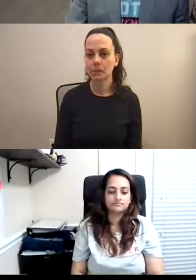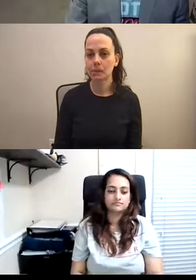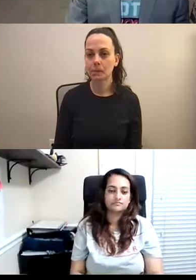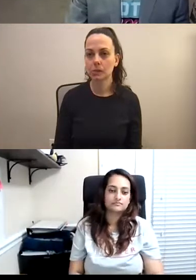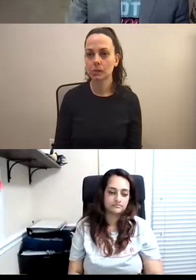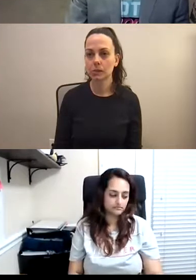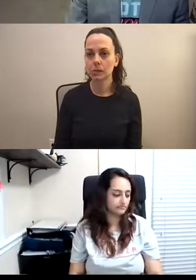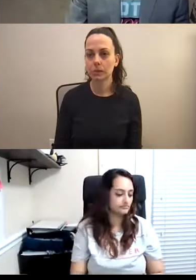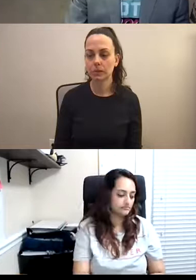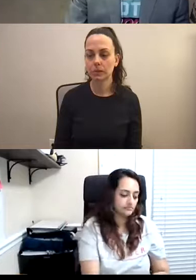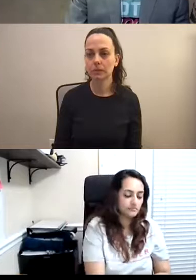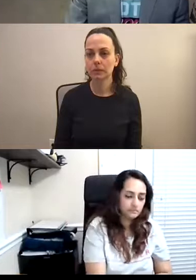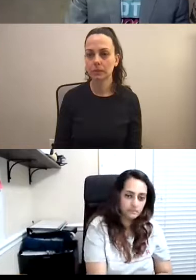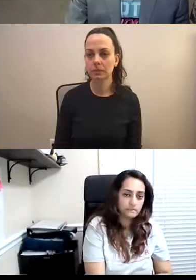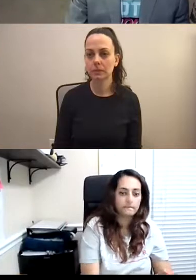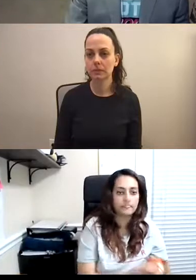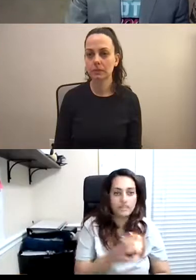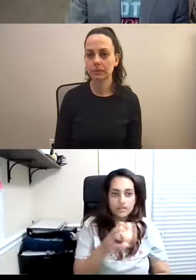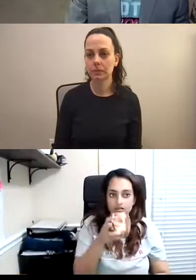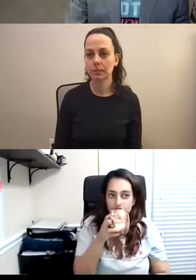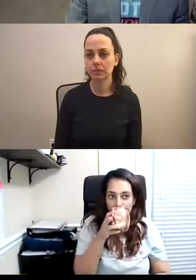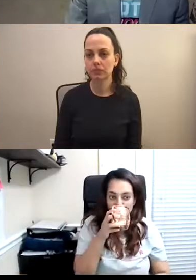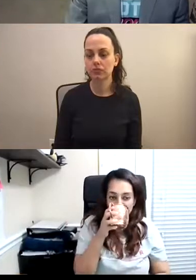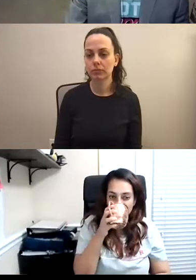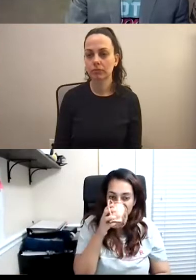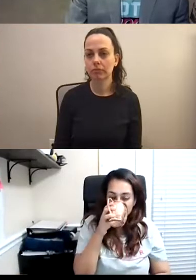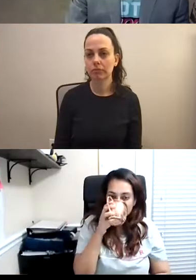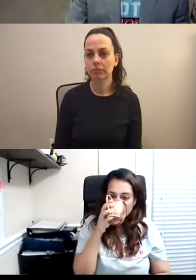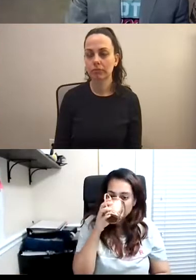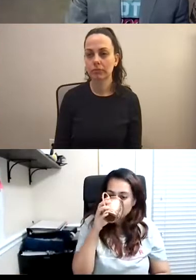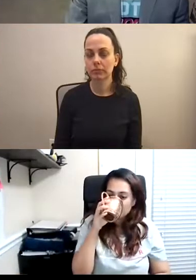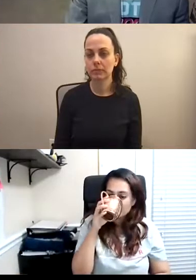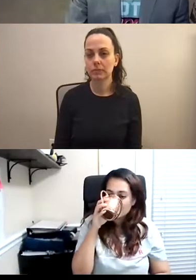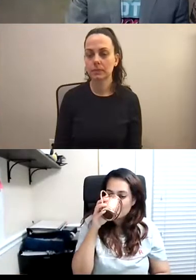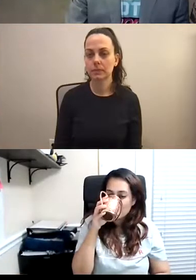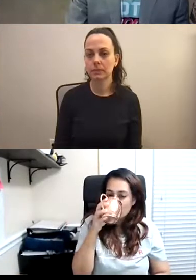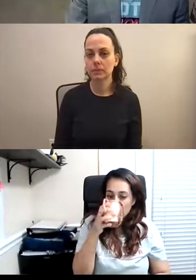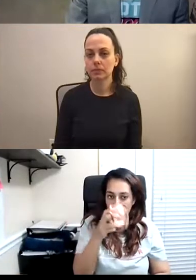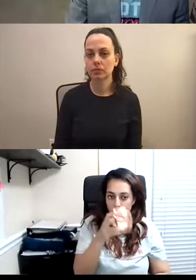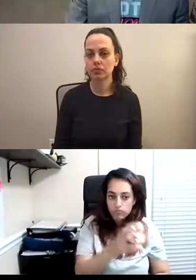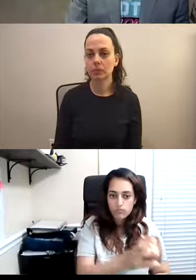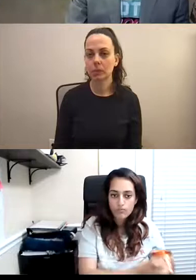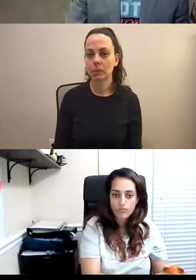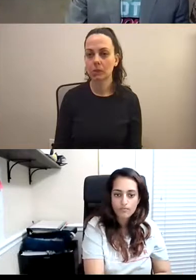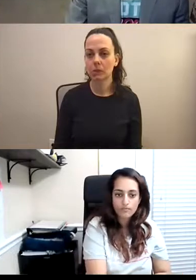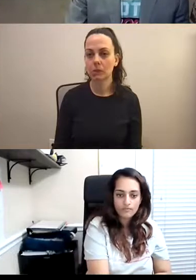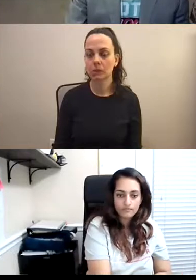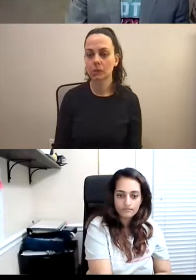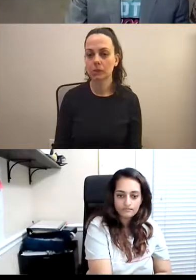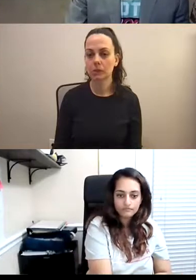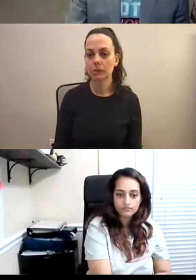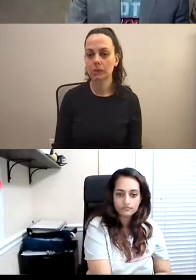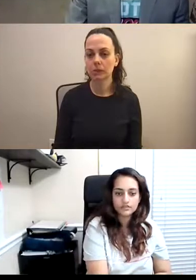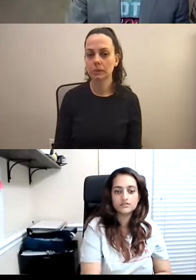but then when you do ask for help, you don't want to be dismissed either. And then there's the times where they're